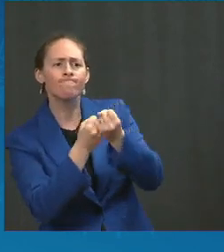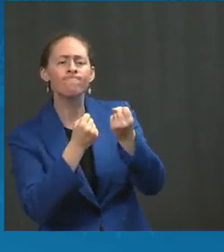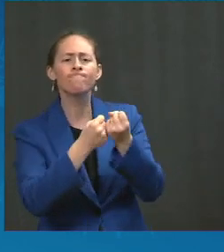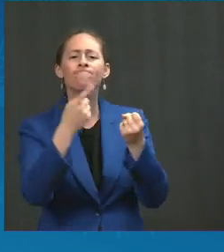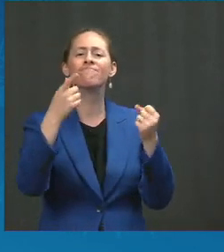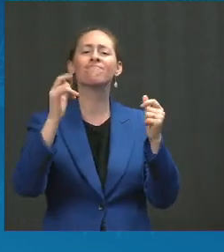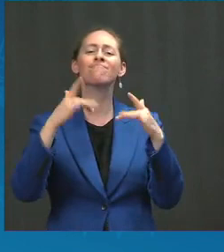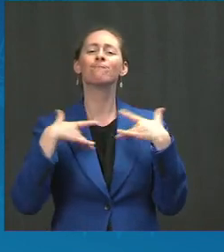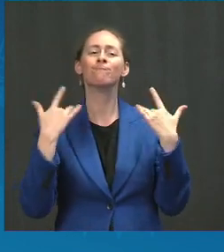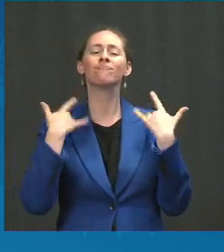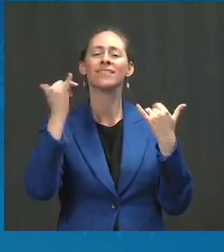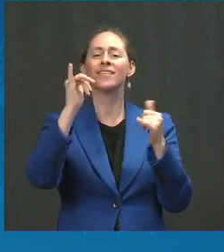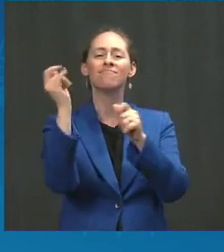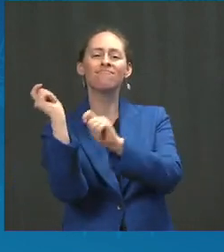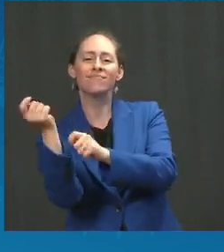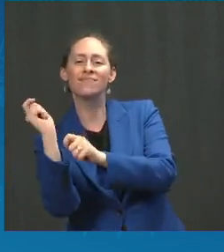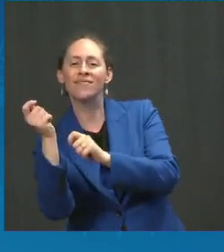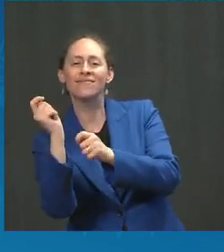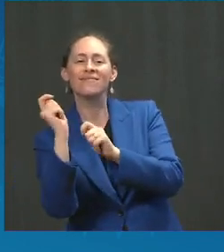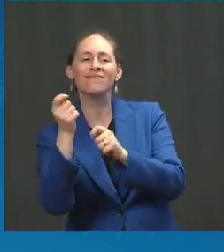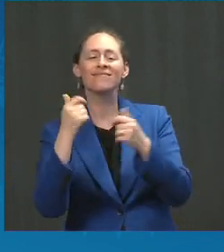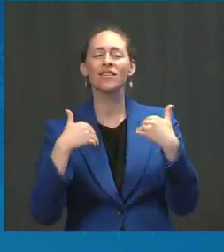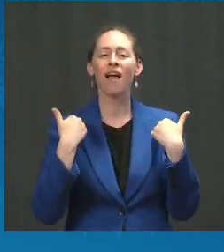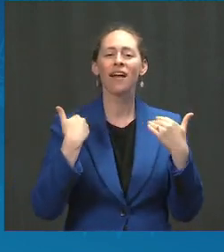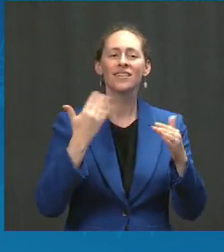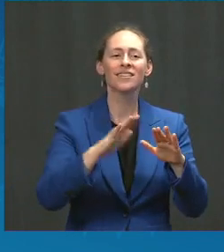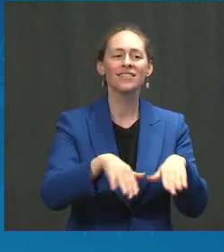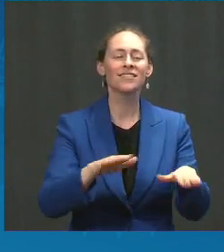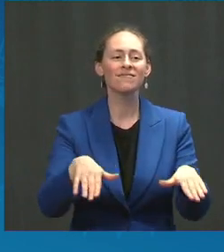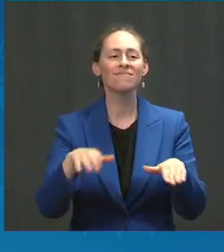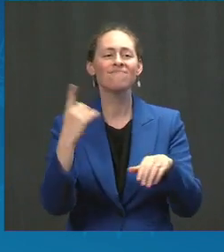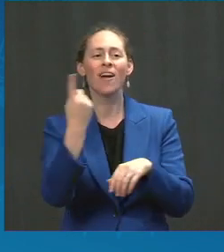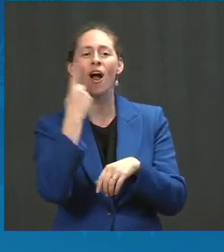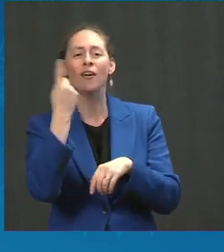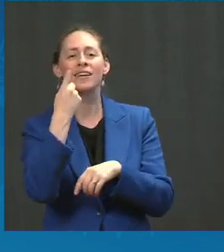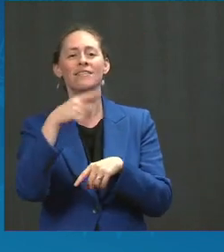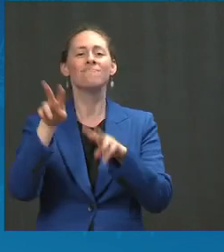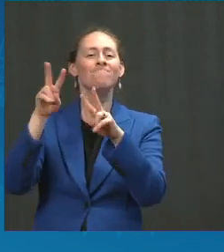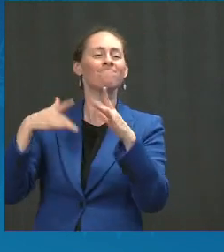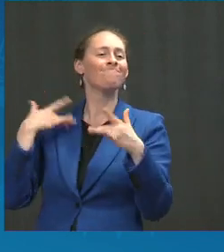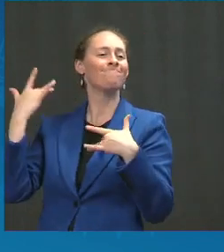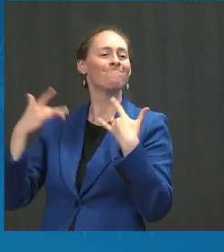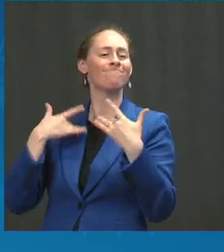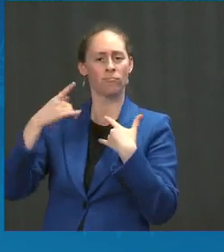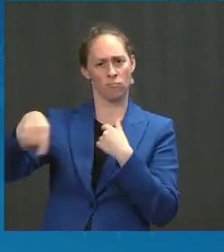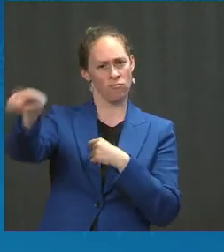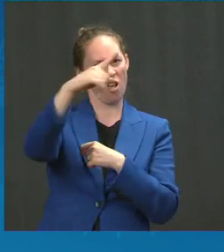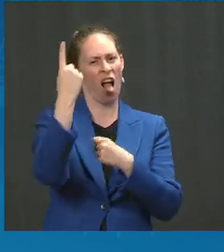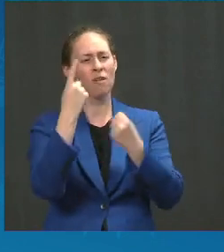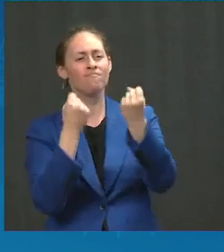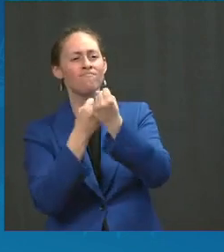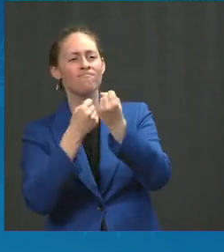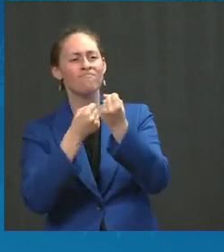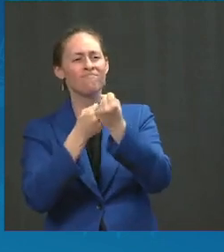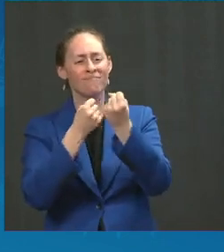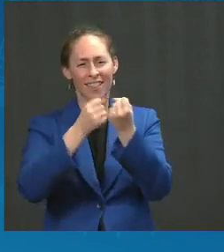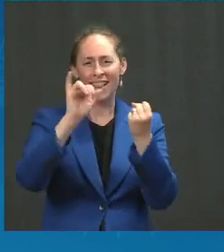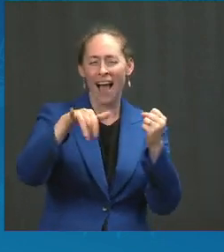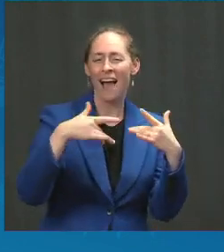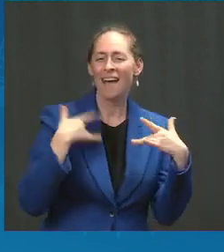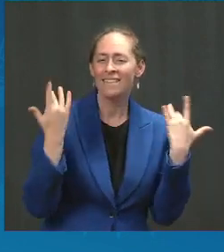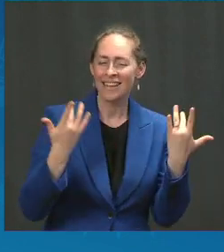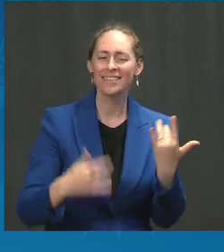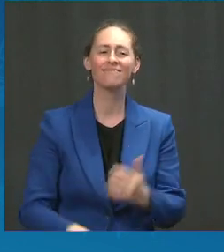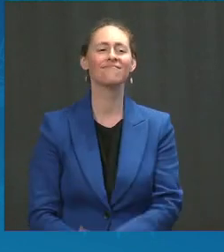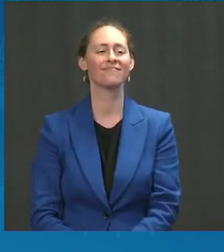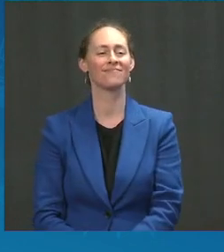are role models for the young people in the community. You are the ones where, whether it be a restaurant or